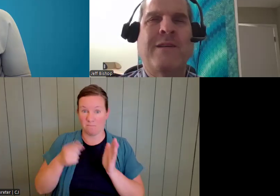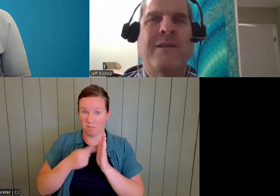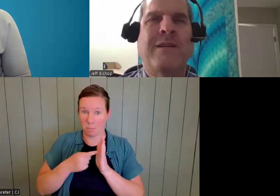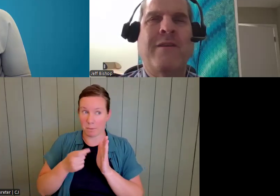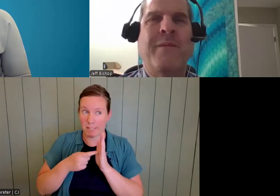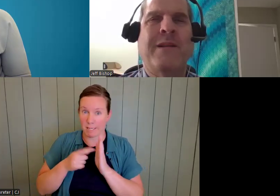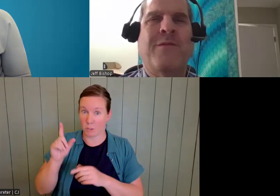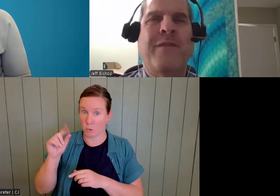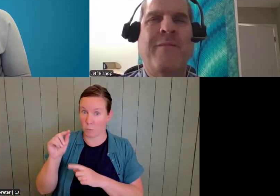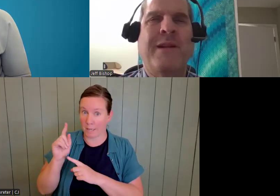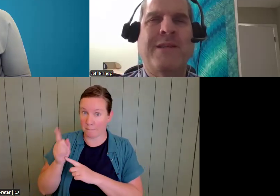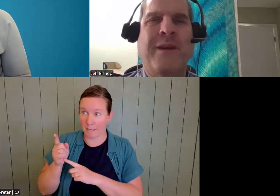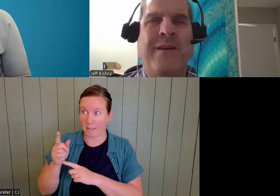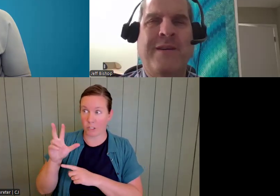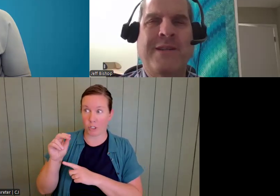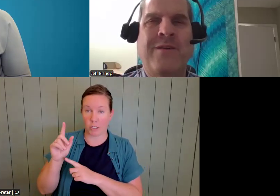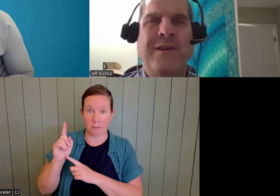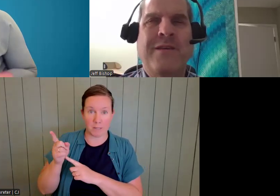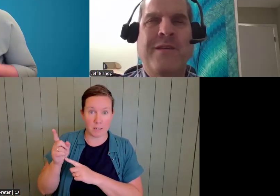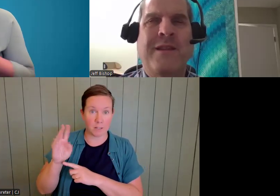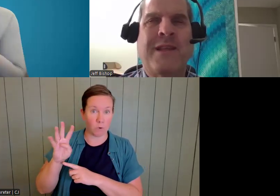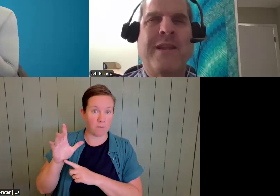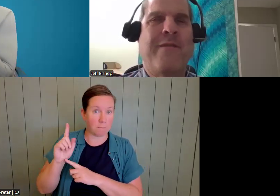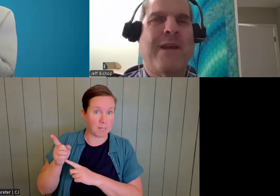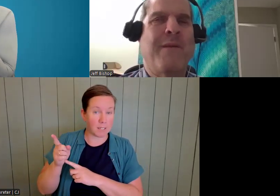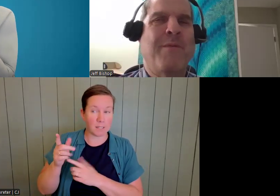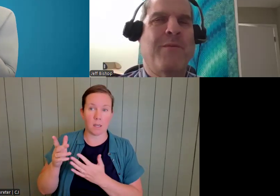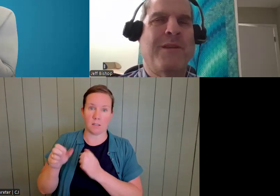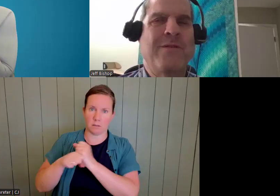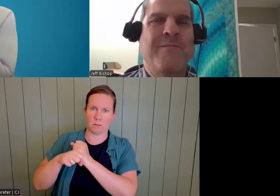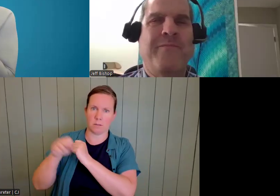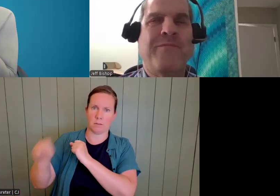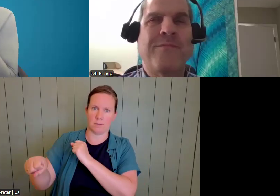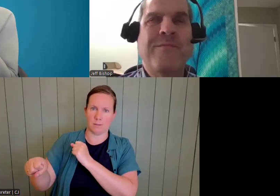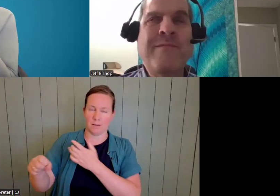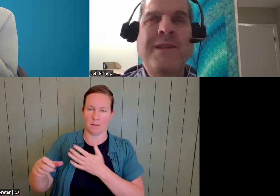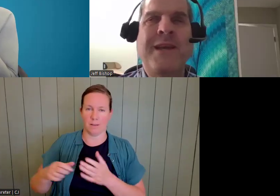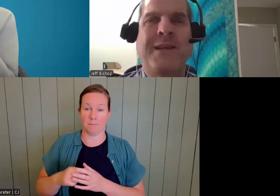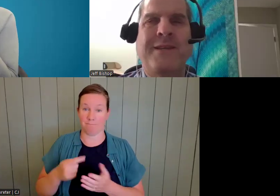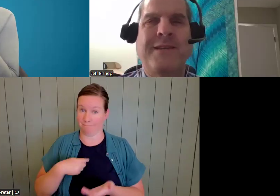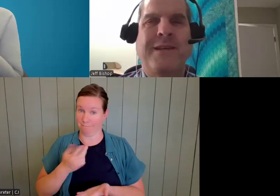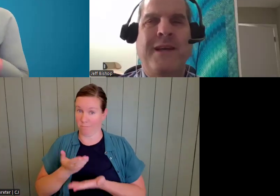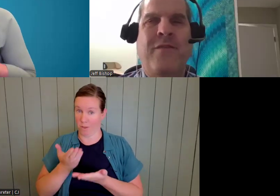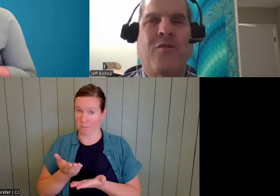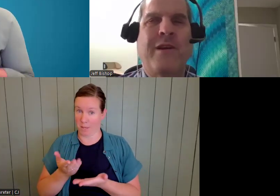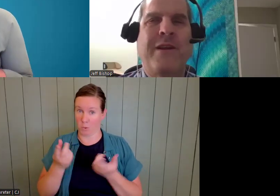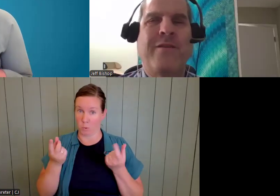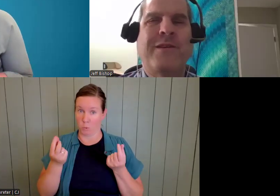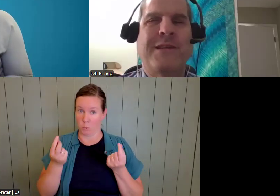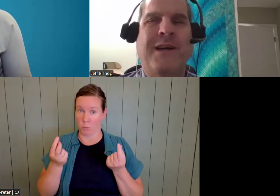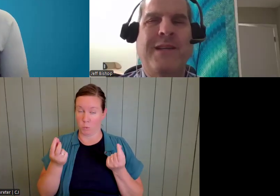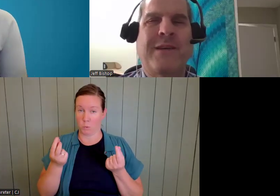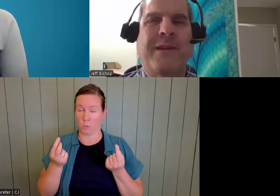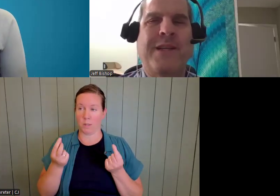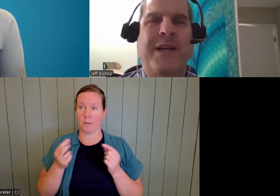minutes, 30 minutes, 45 minutes to an hour. So the thing that I recommend people do is if you're going to